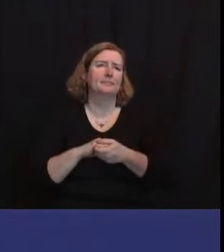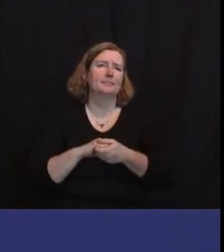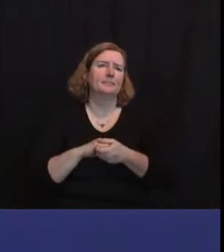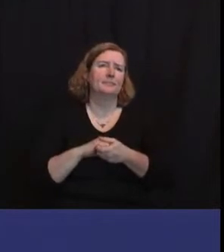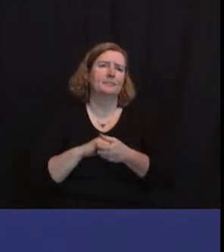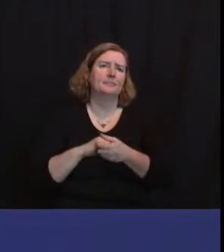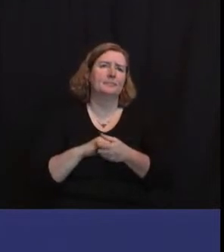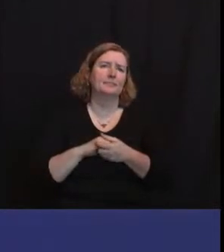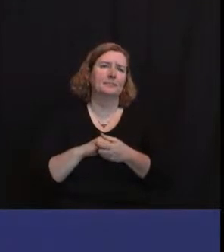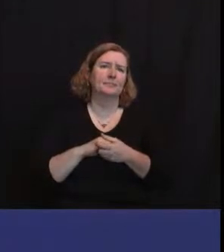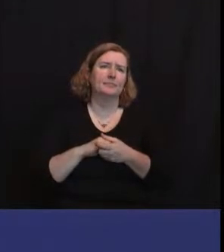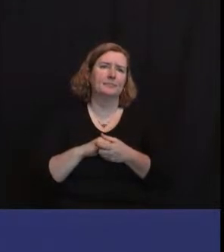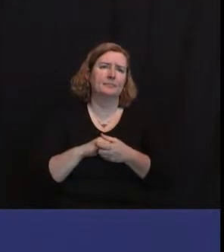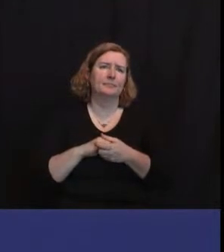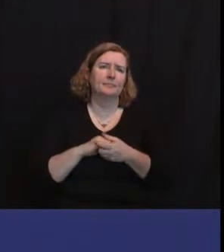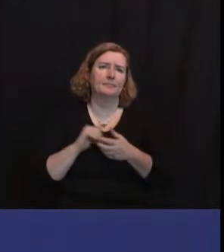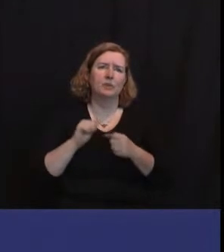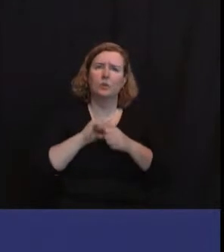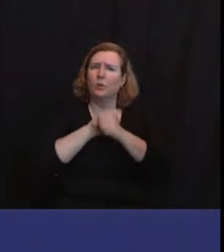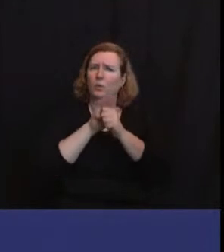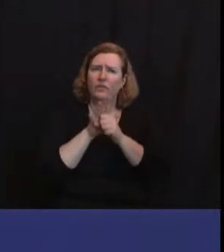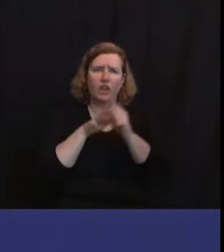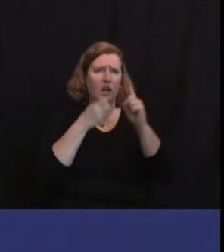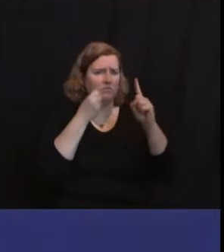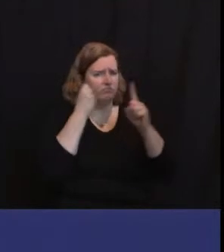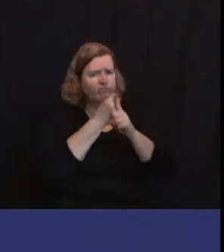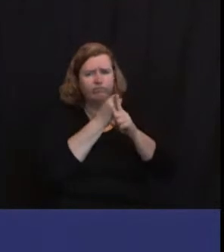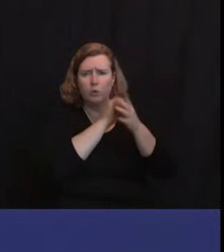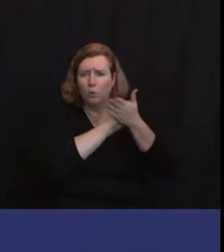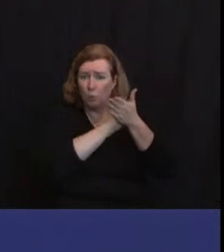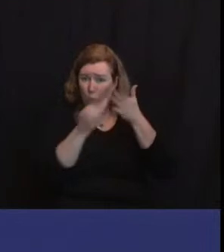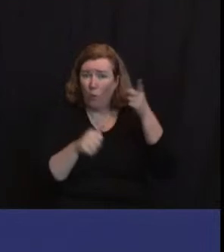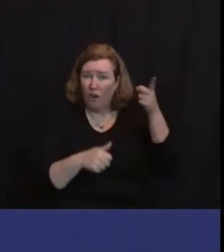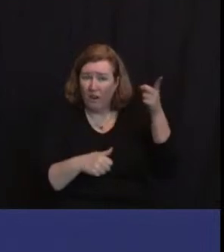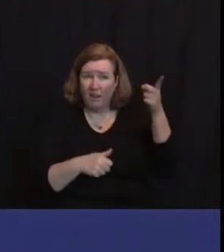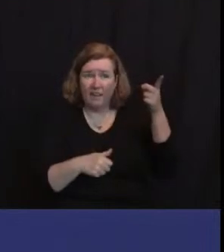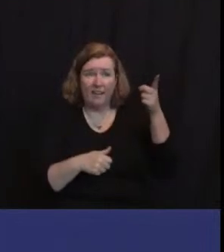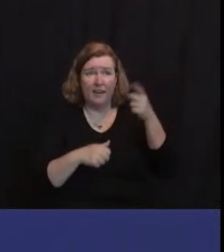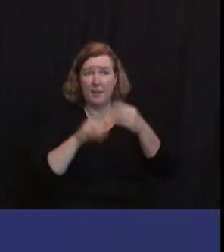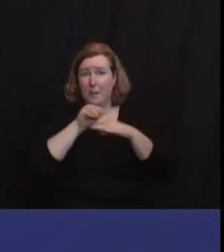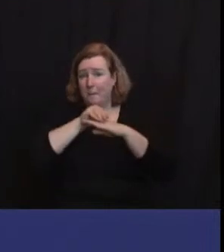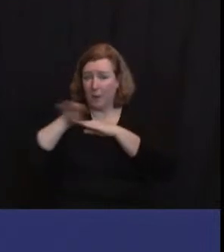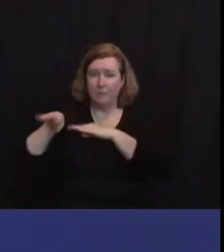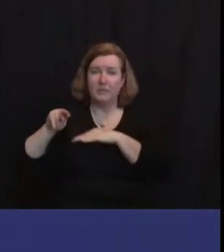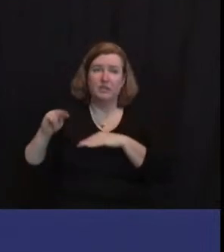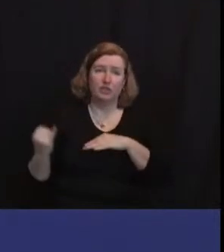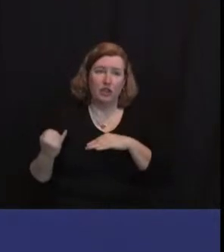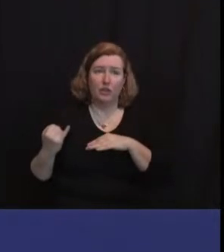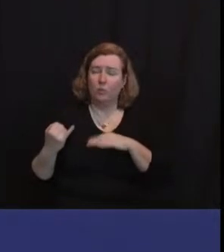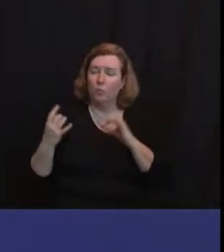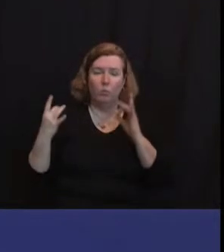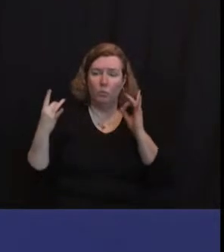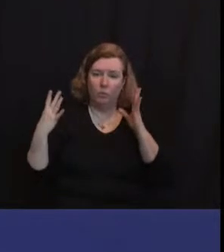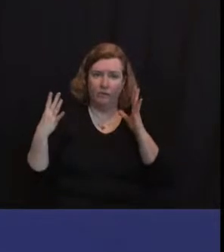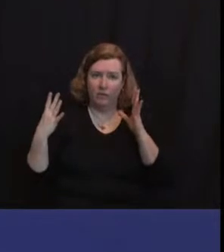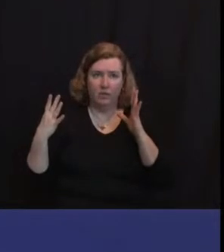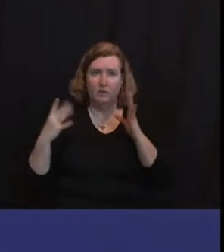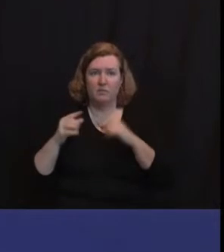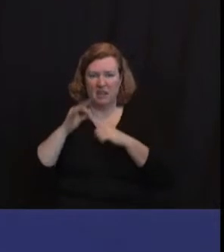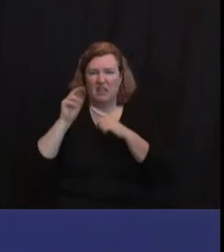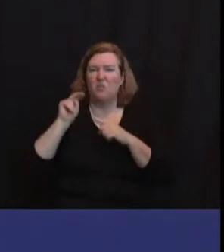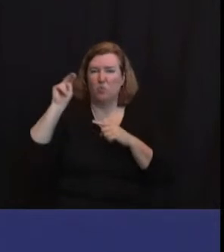last spring hit greater New York, ravaged us, particularly in the commuting counties. We